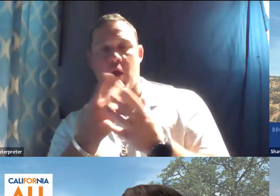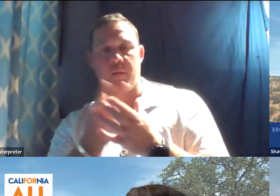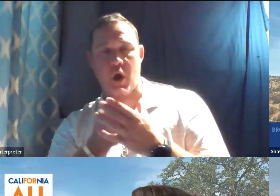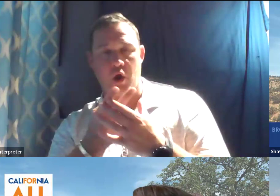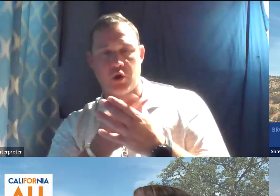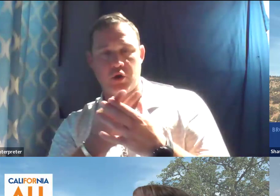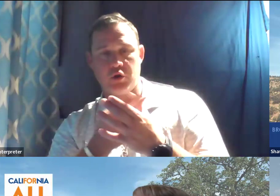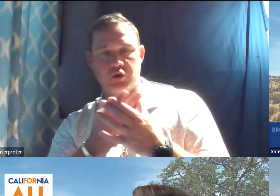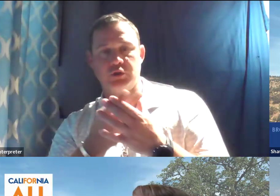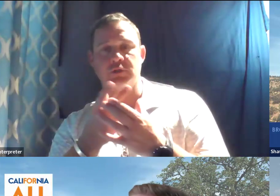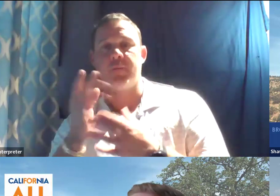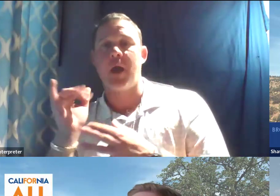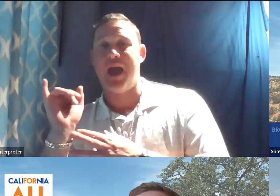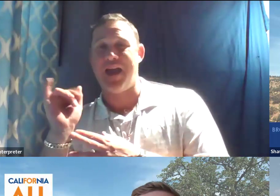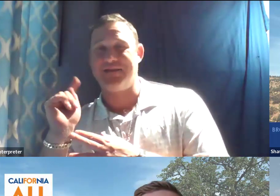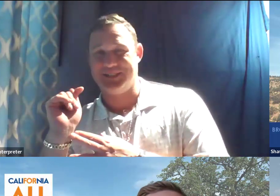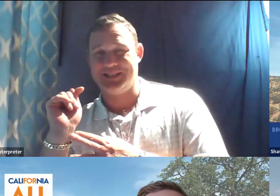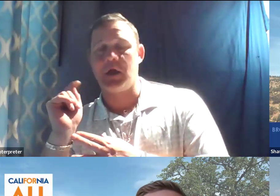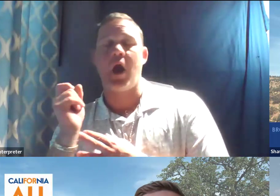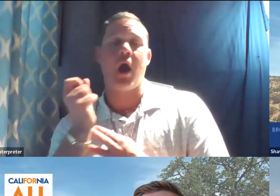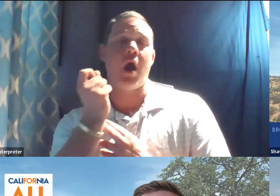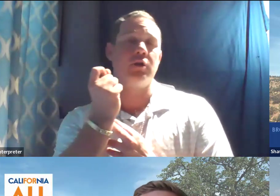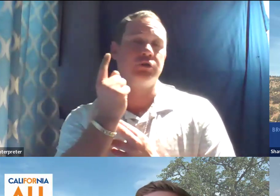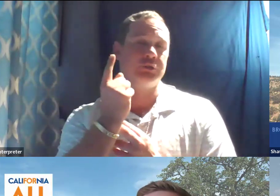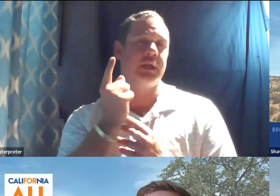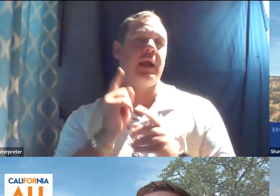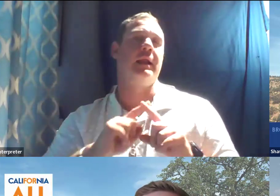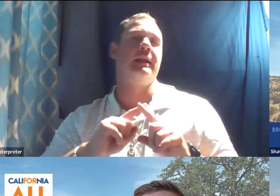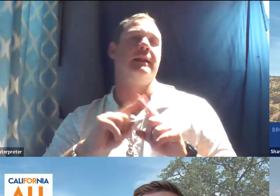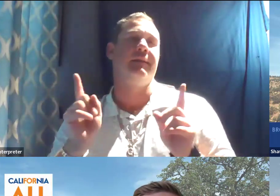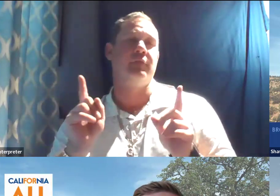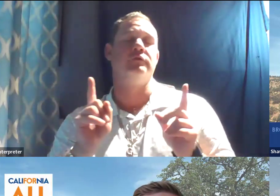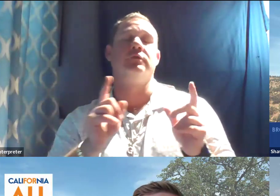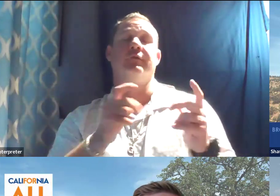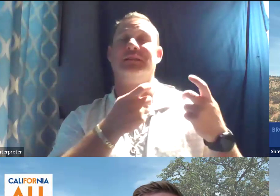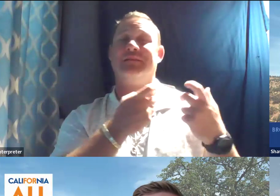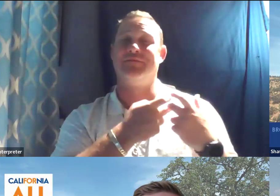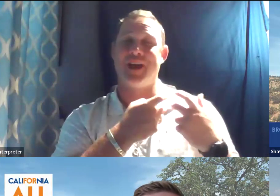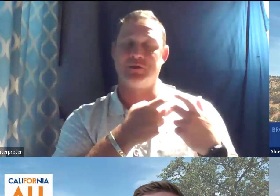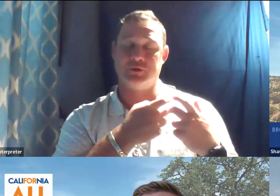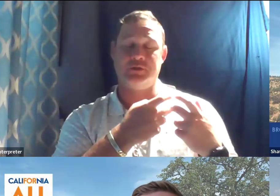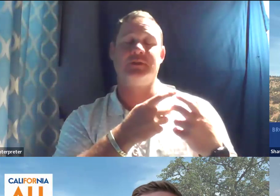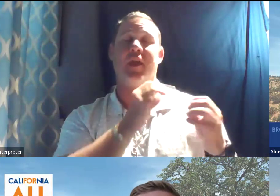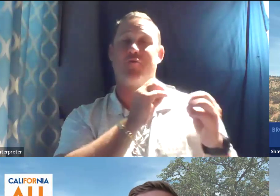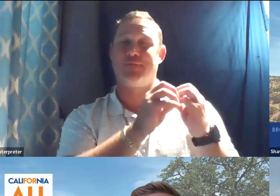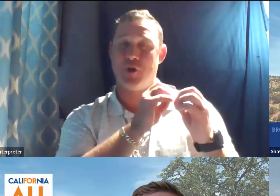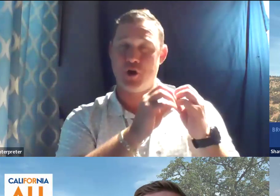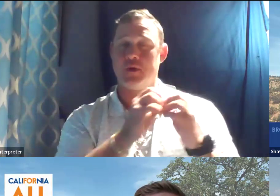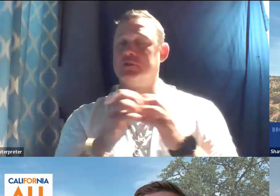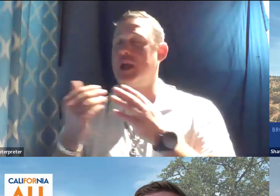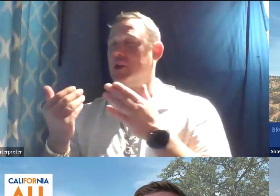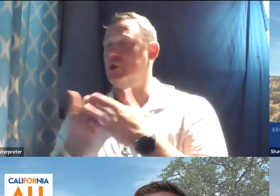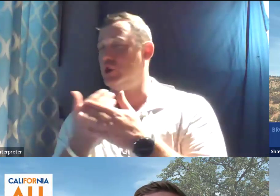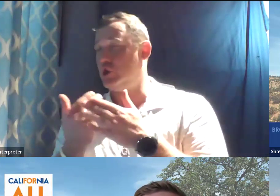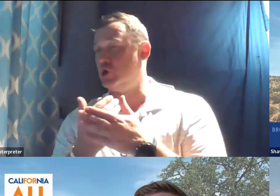partner, Human IT, is understanding the difference between devices that are refurbished and also the ones that are new. So